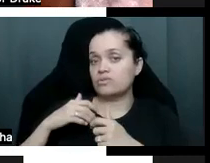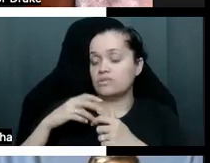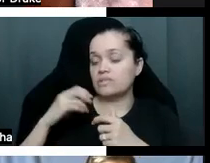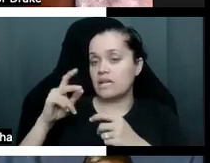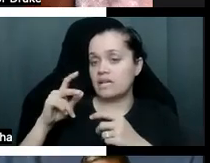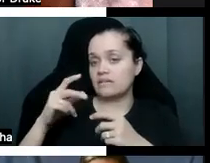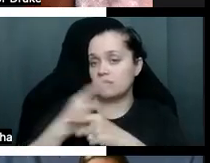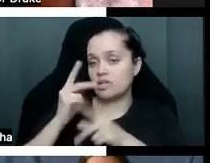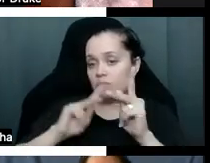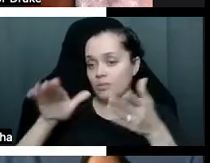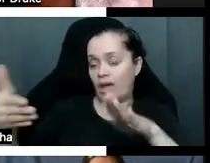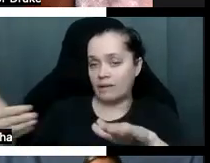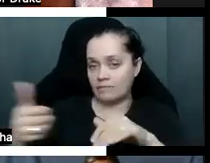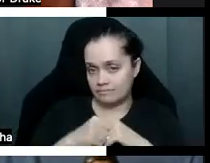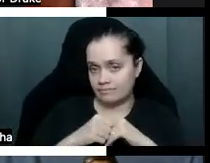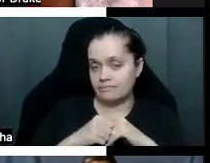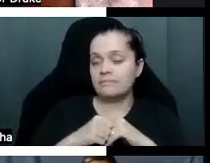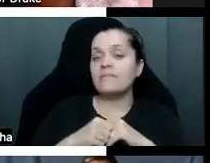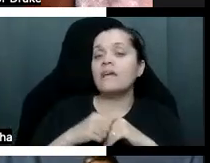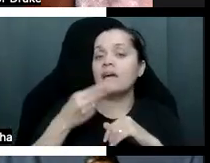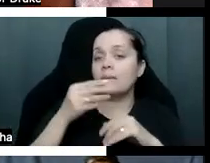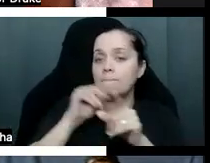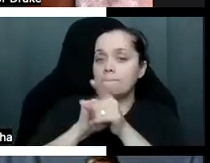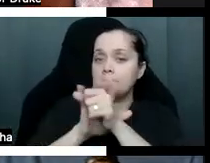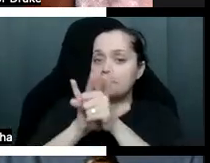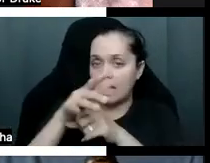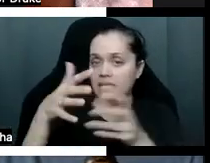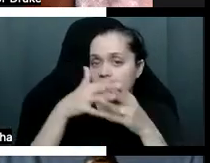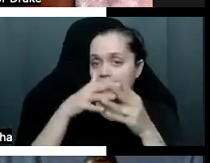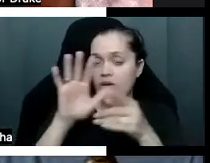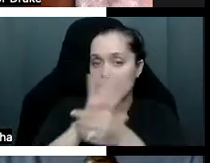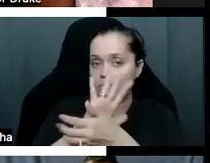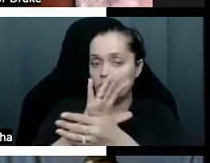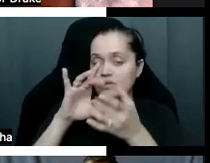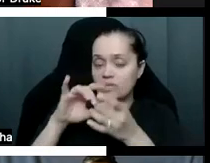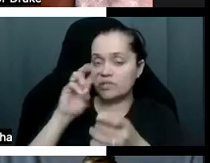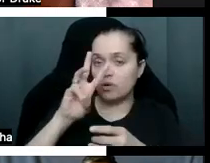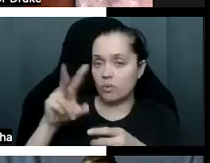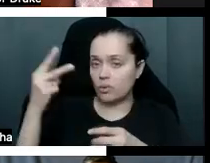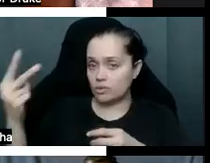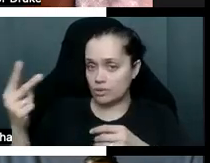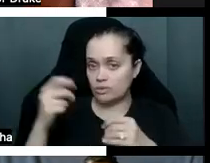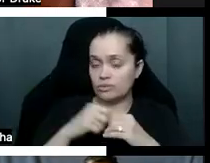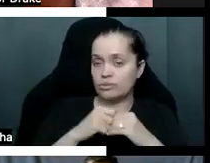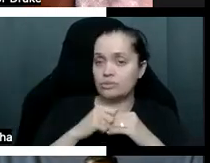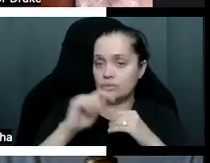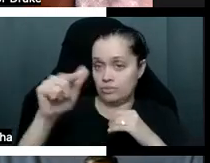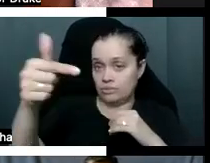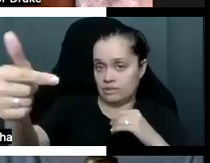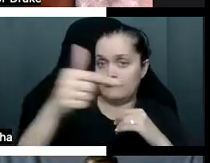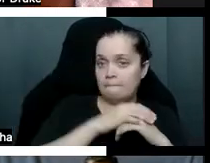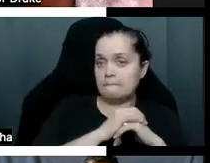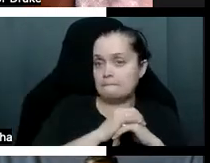died. There are plenty of American movies about World War II, Saving